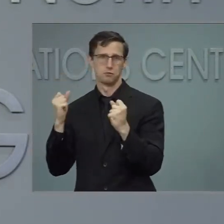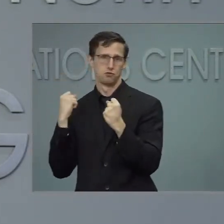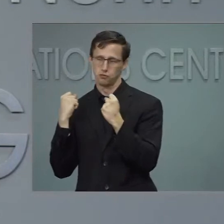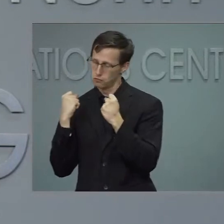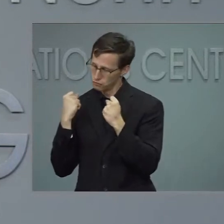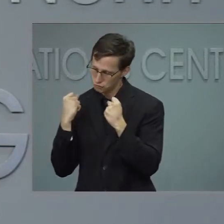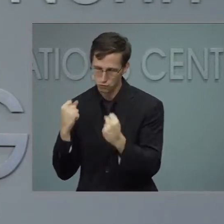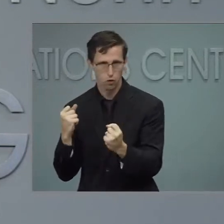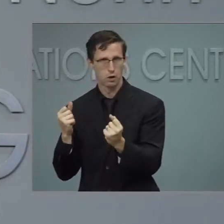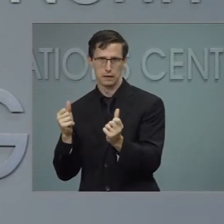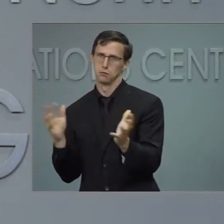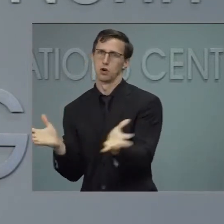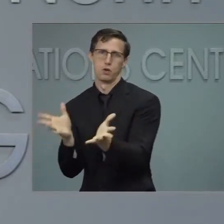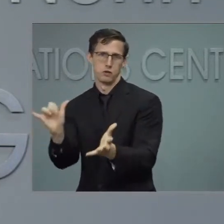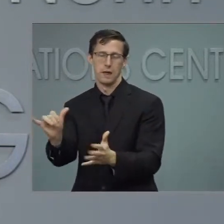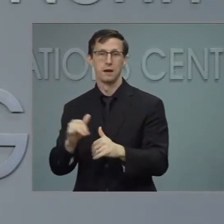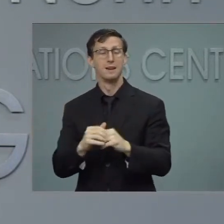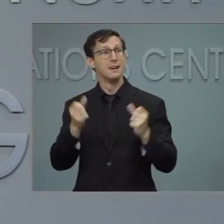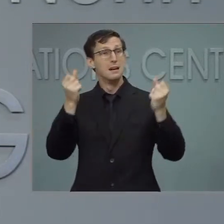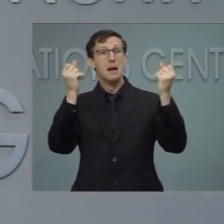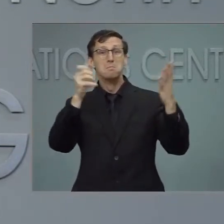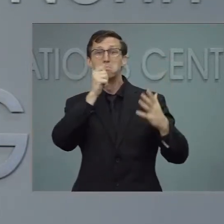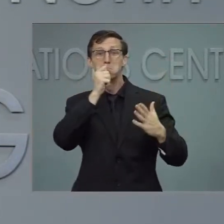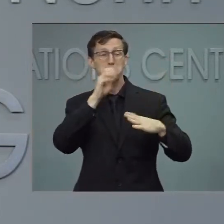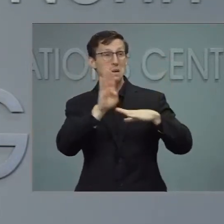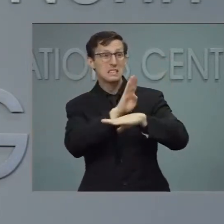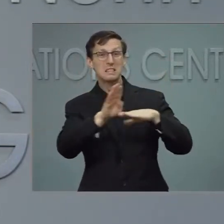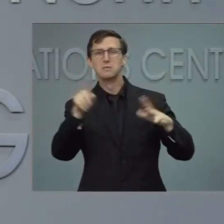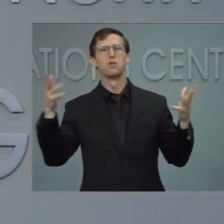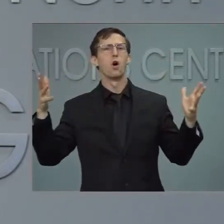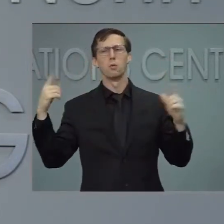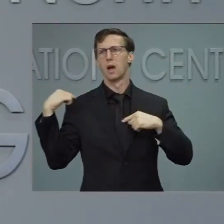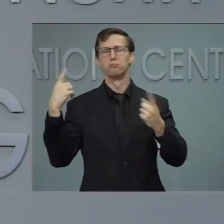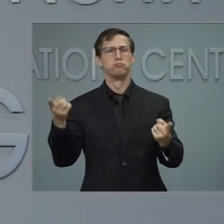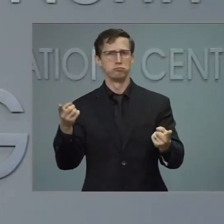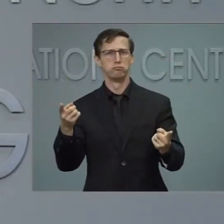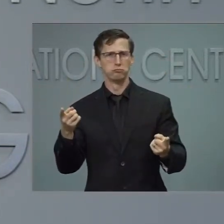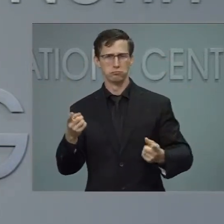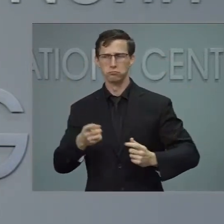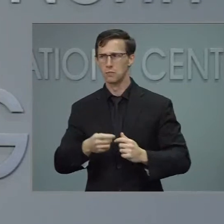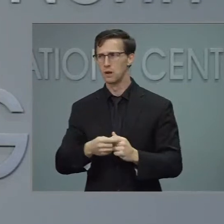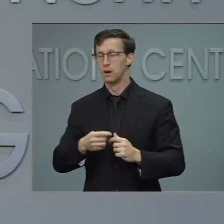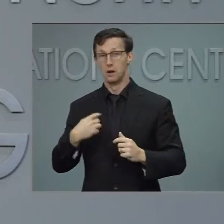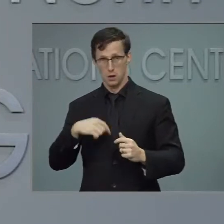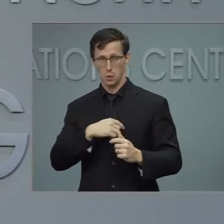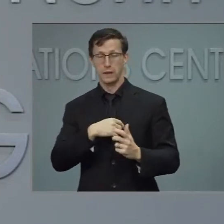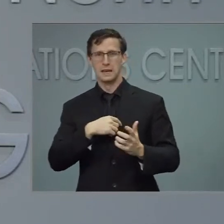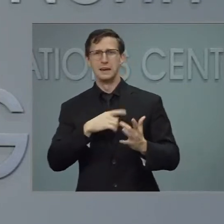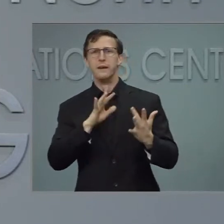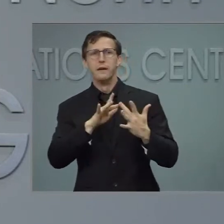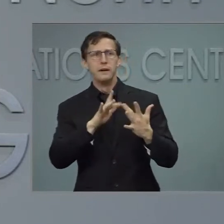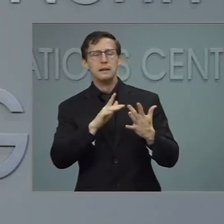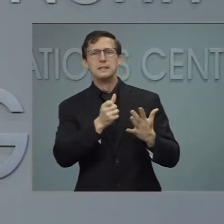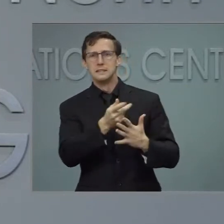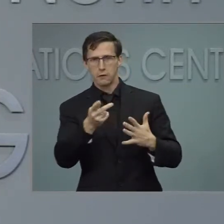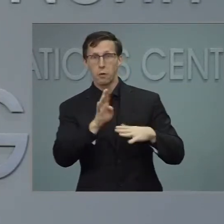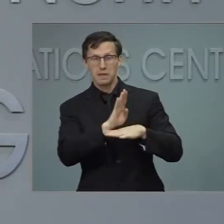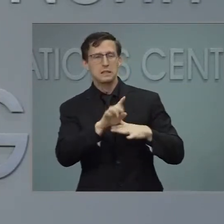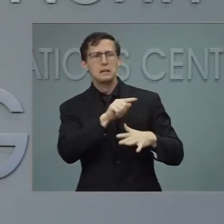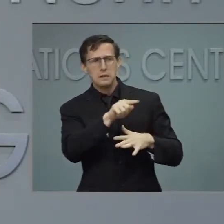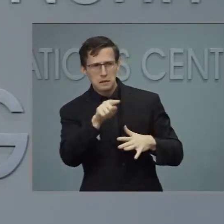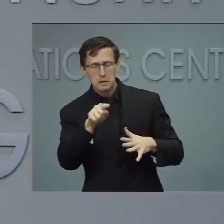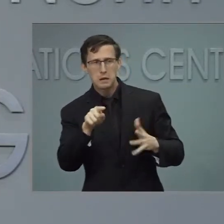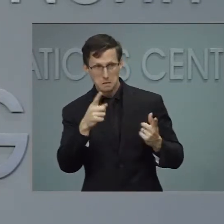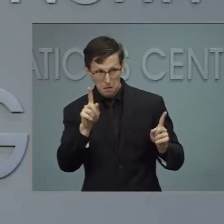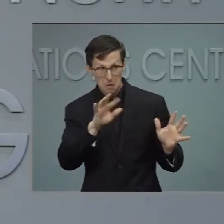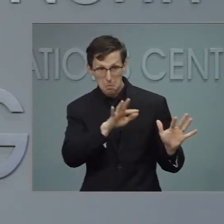testing. Many private businesses are already doing this, and in fact, we consulted with them. So we think